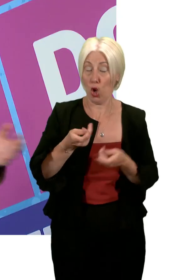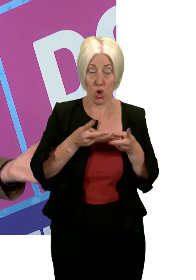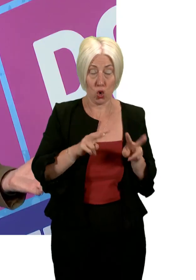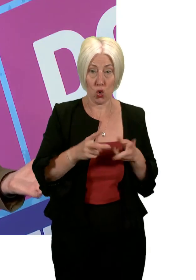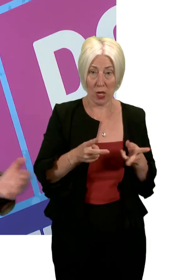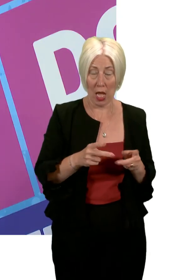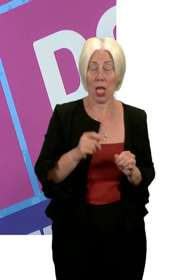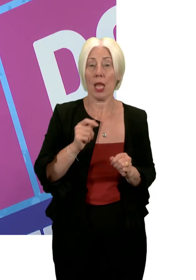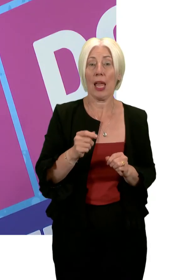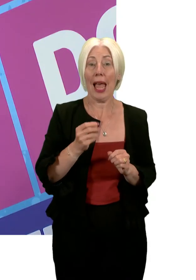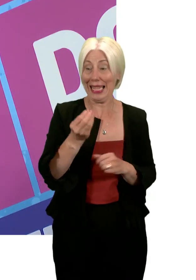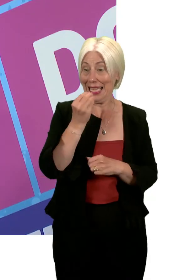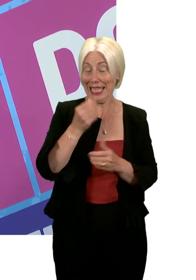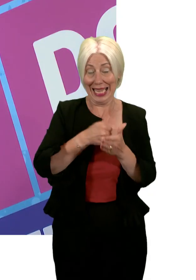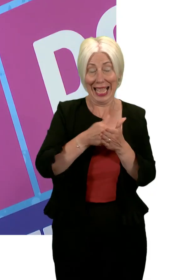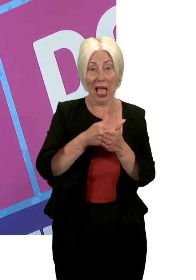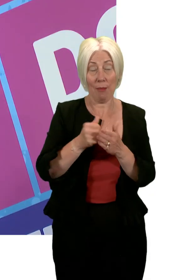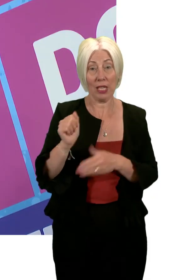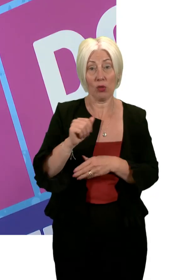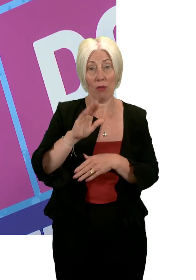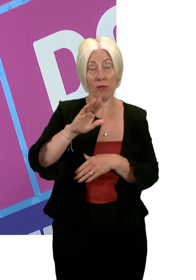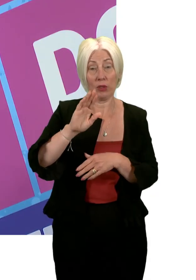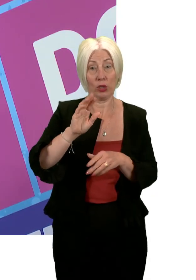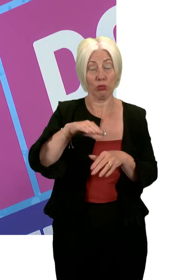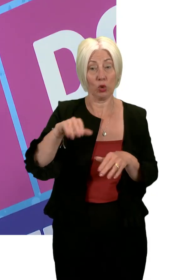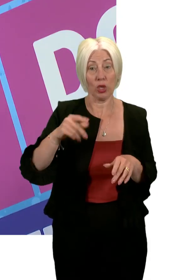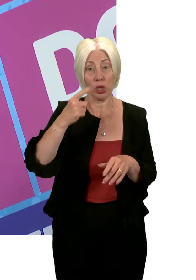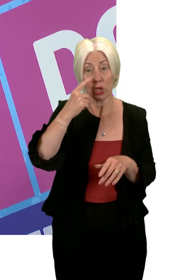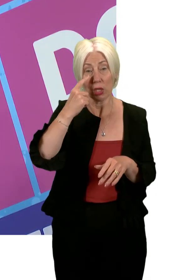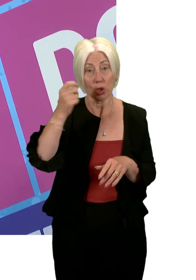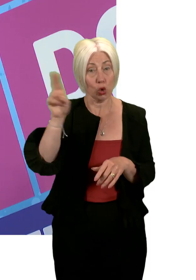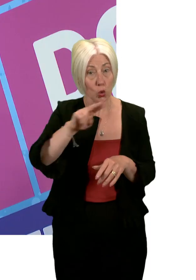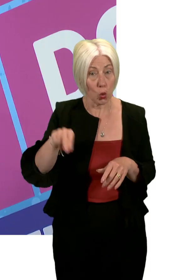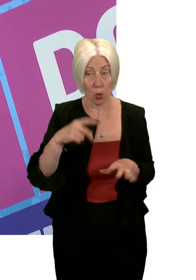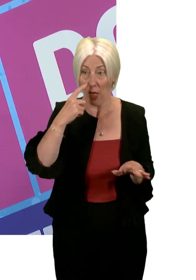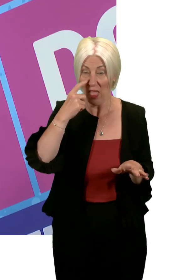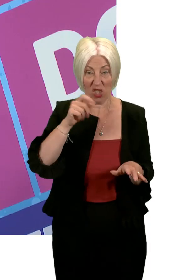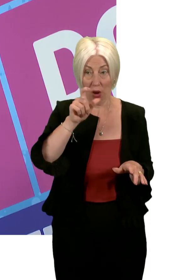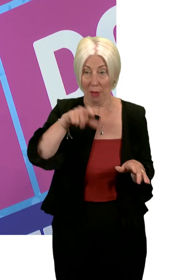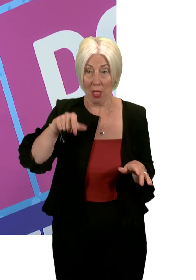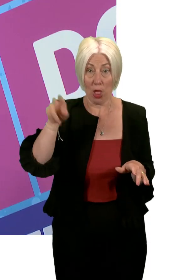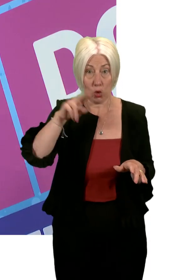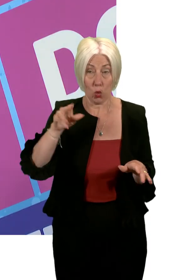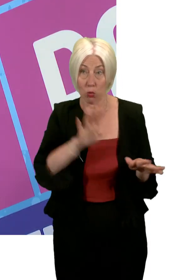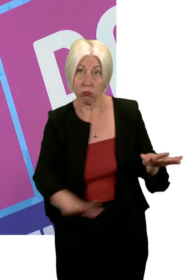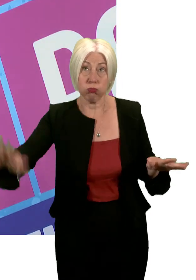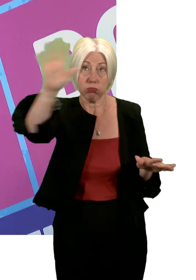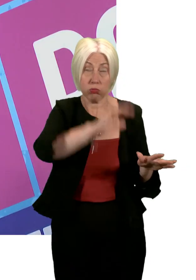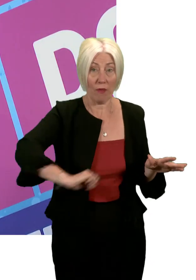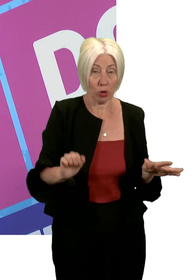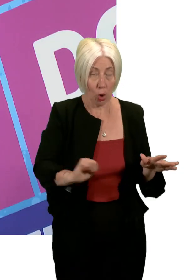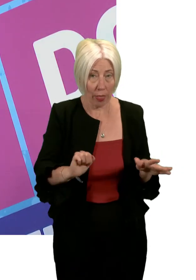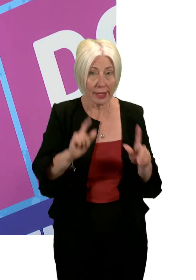of pupils, so that's a diverse group of young Waynes across Scotland in our schools. So if